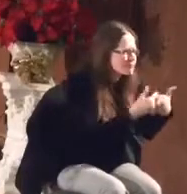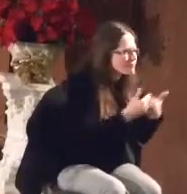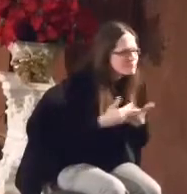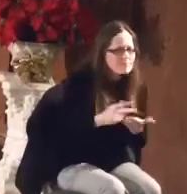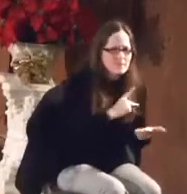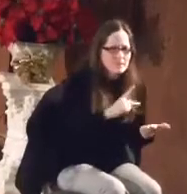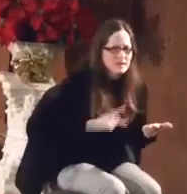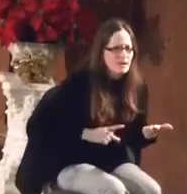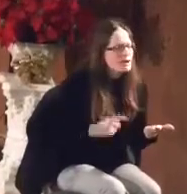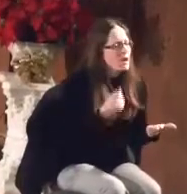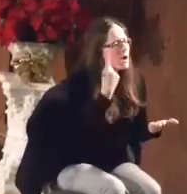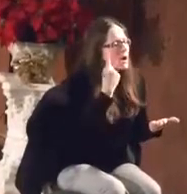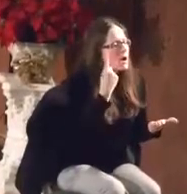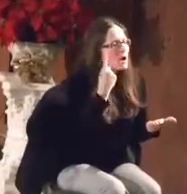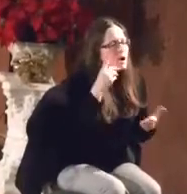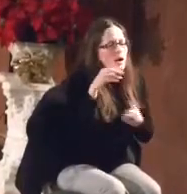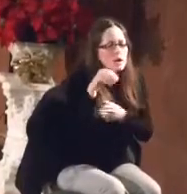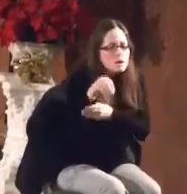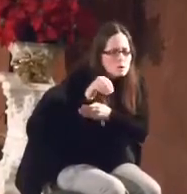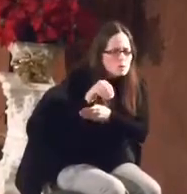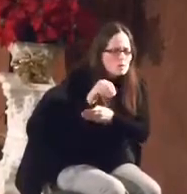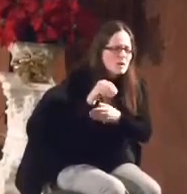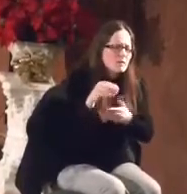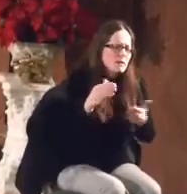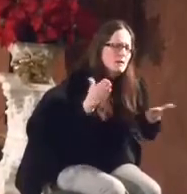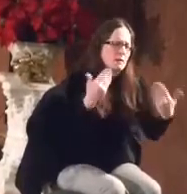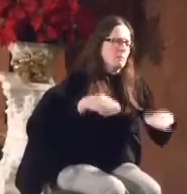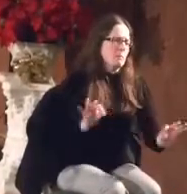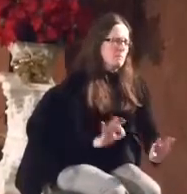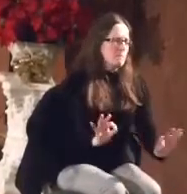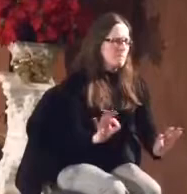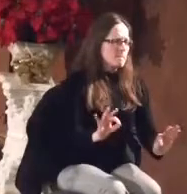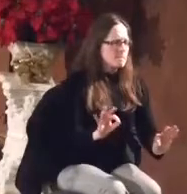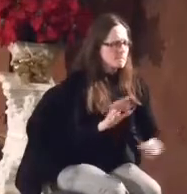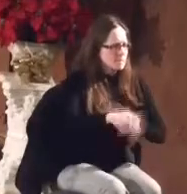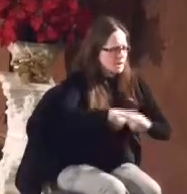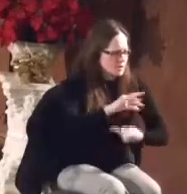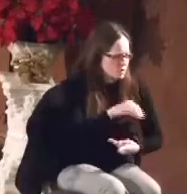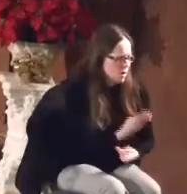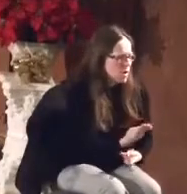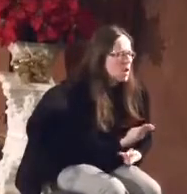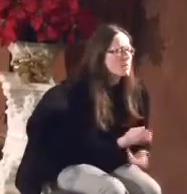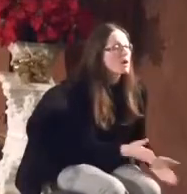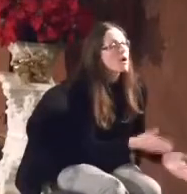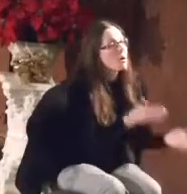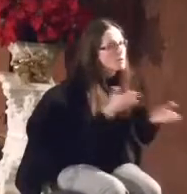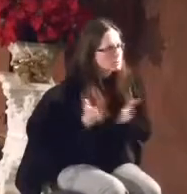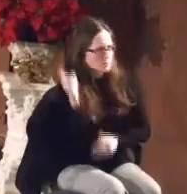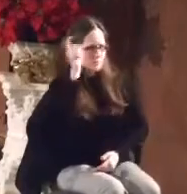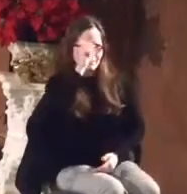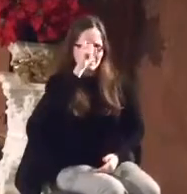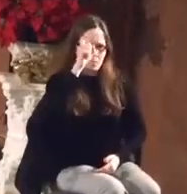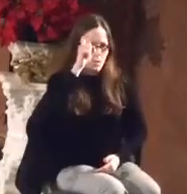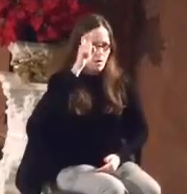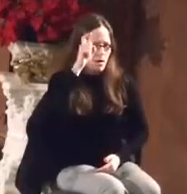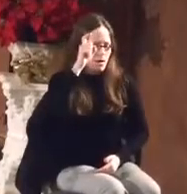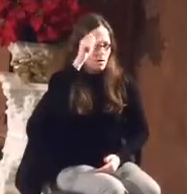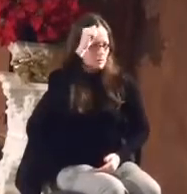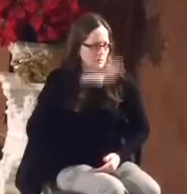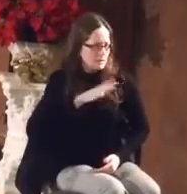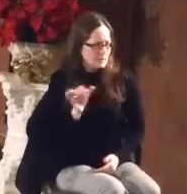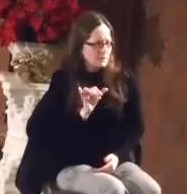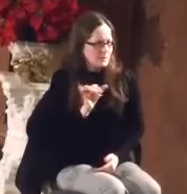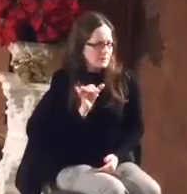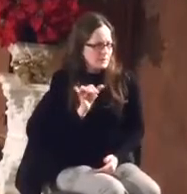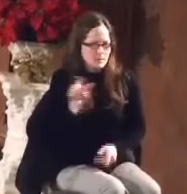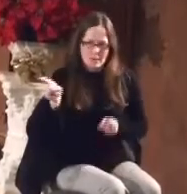the wealthy wise men, today there is that question that burns, what child